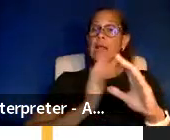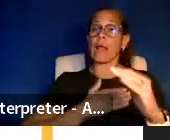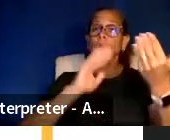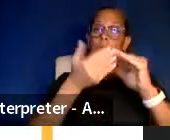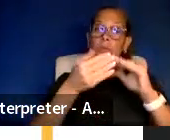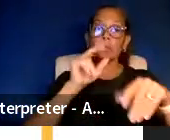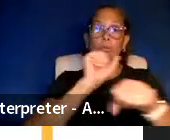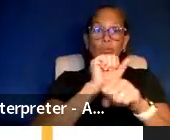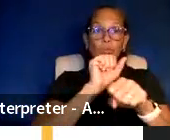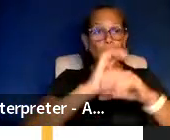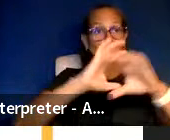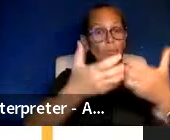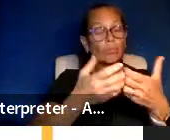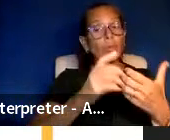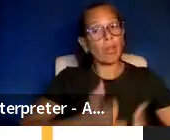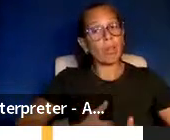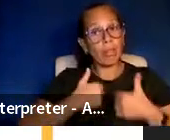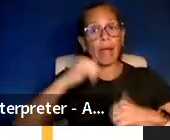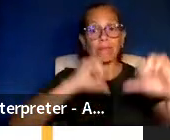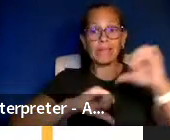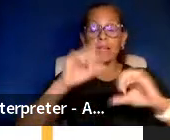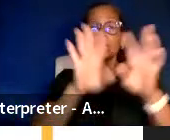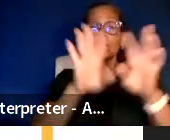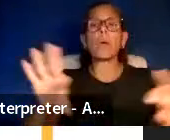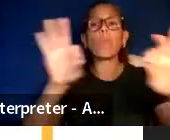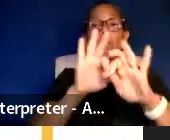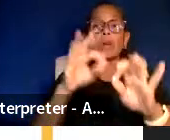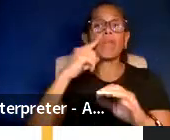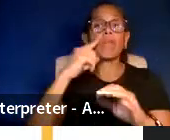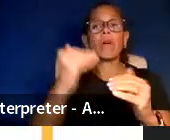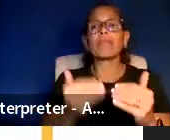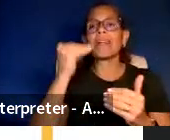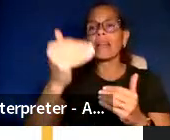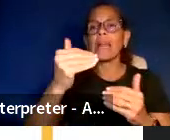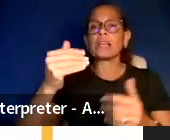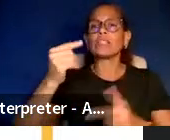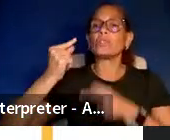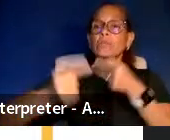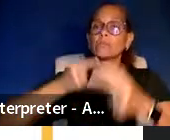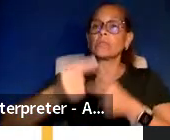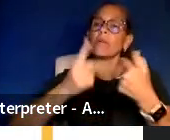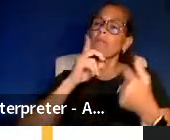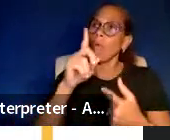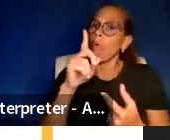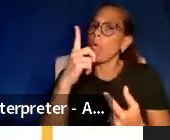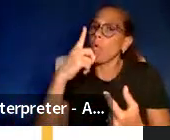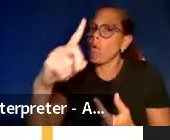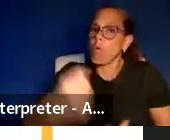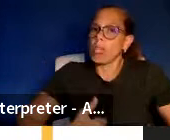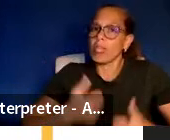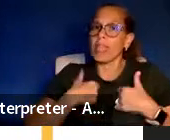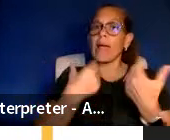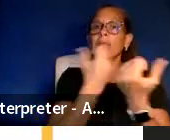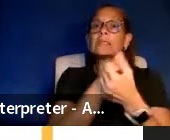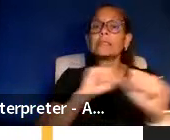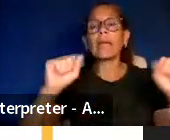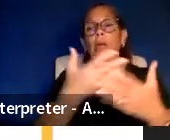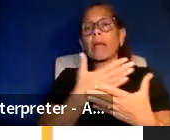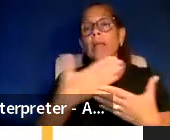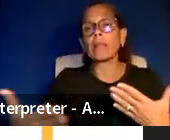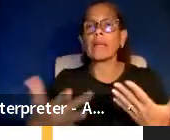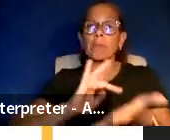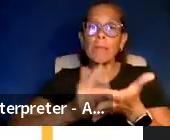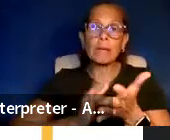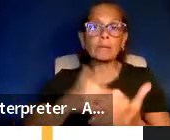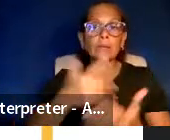life sciences is critical for leading the way for the next generation of life-saving medical devices, therapeutics, vaccines, and